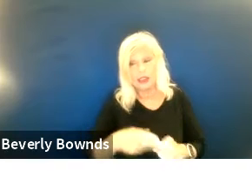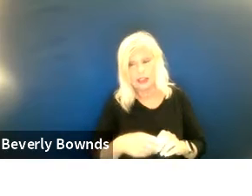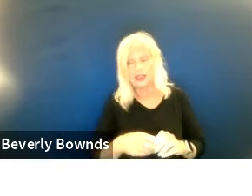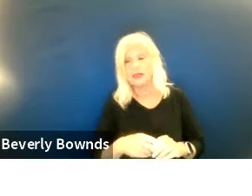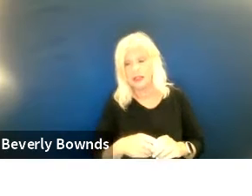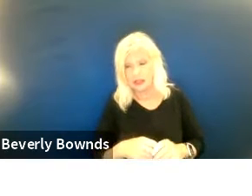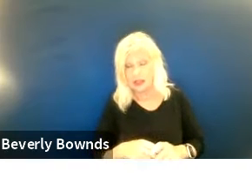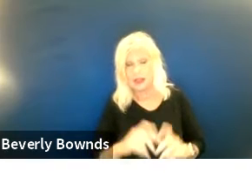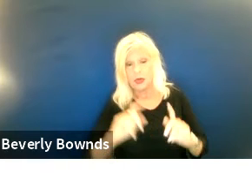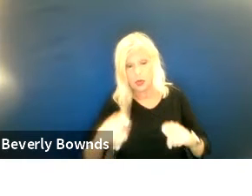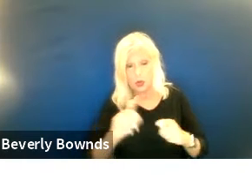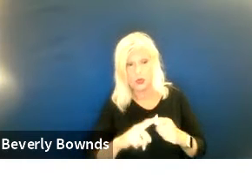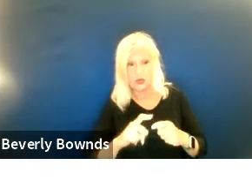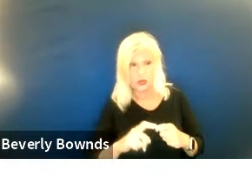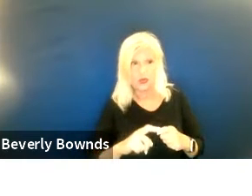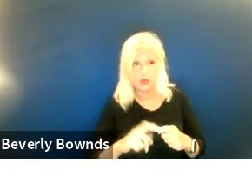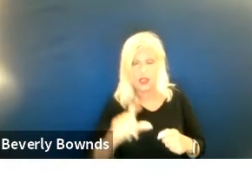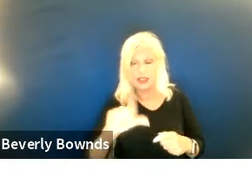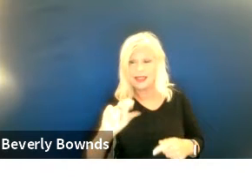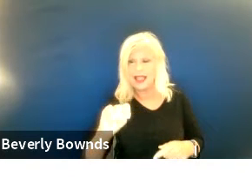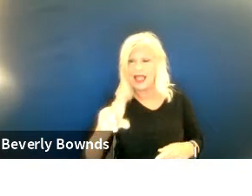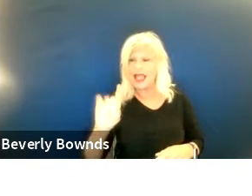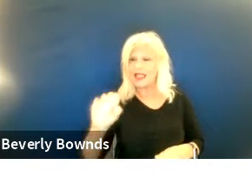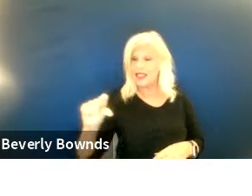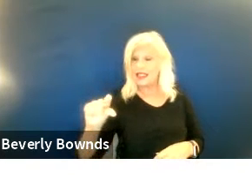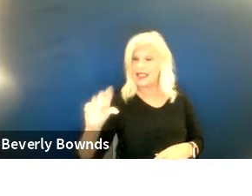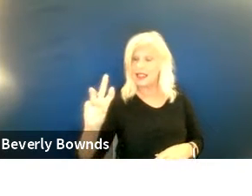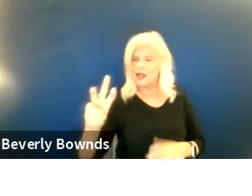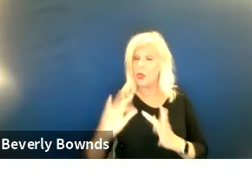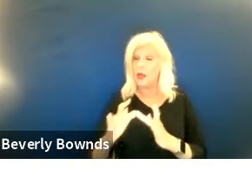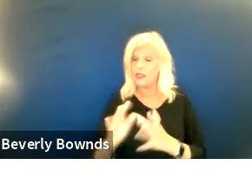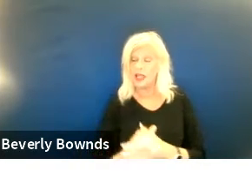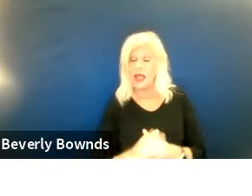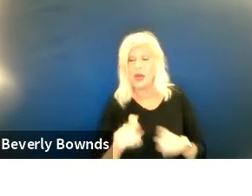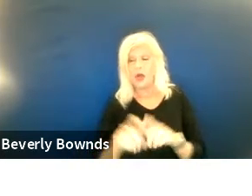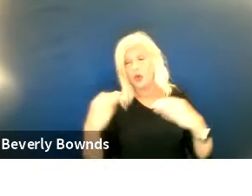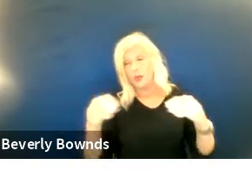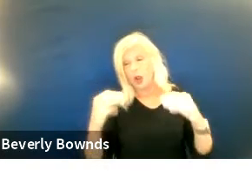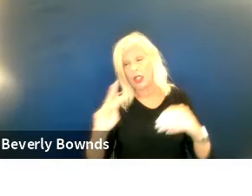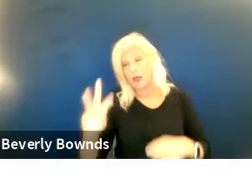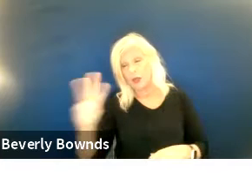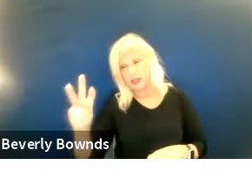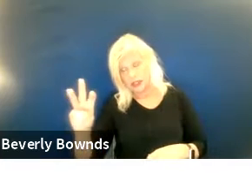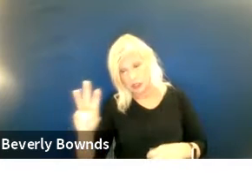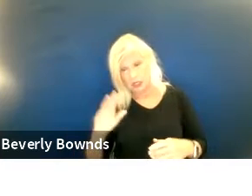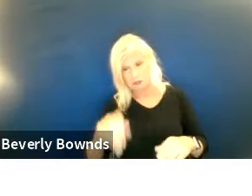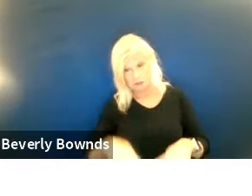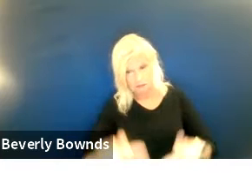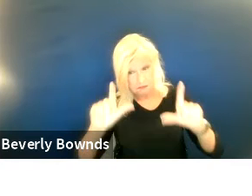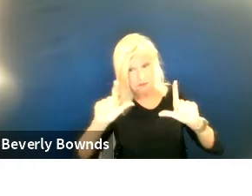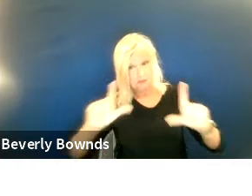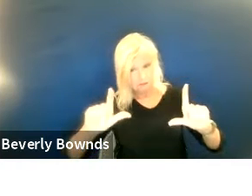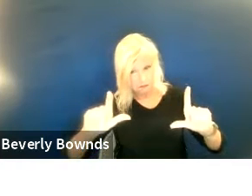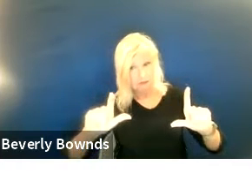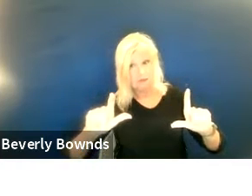landing website. A landing website is can also be called as the marketing website. So